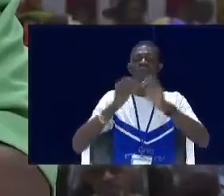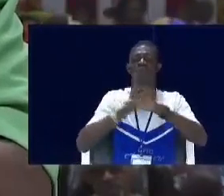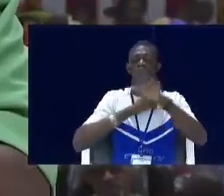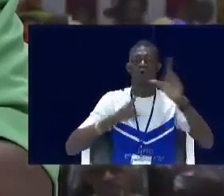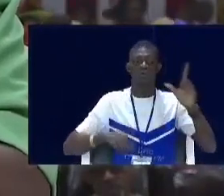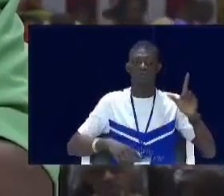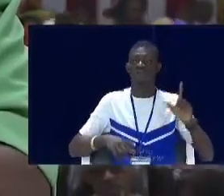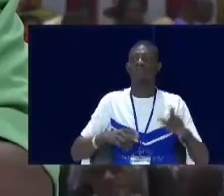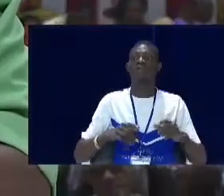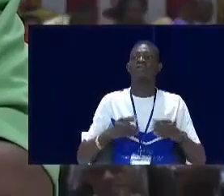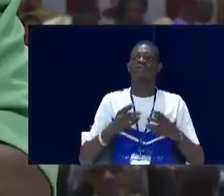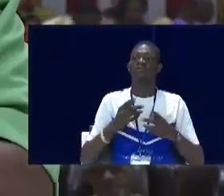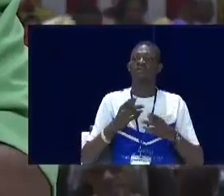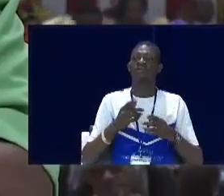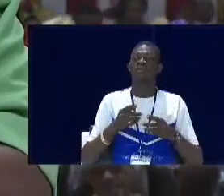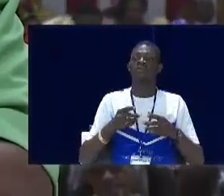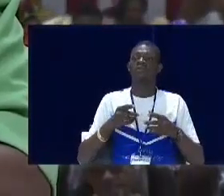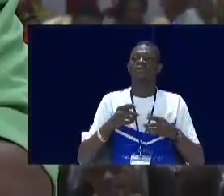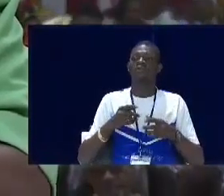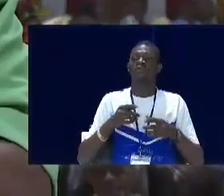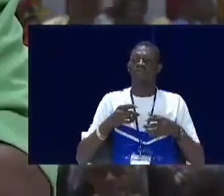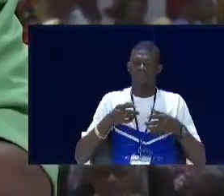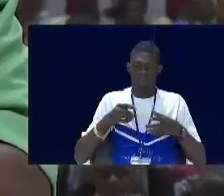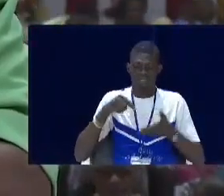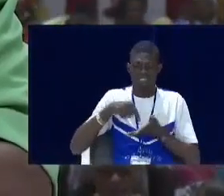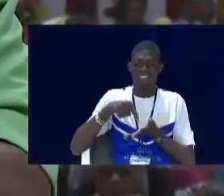This is my night.